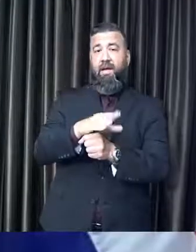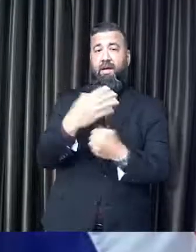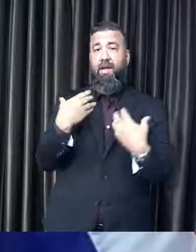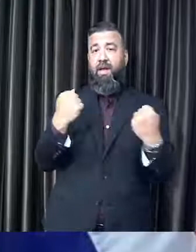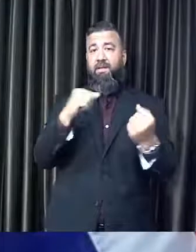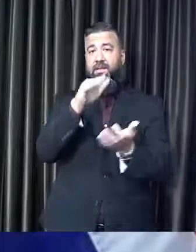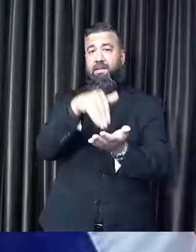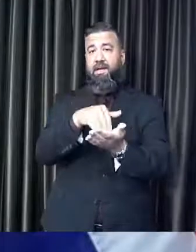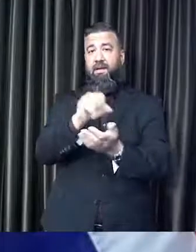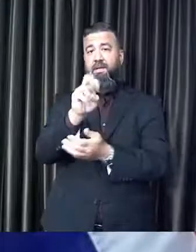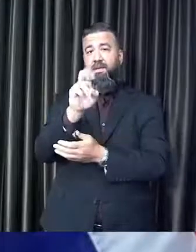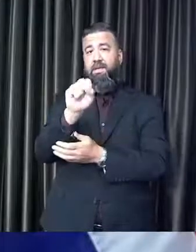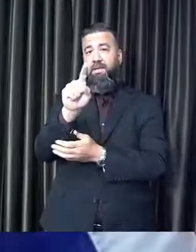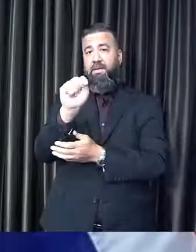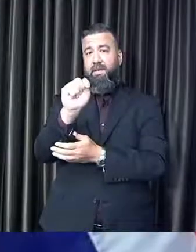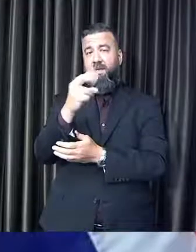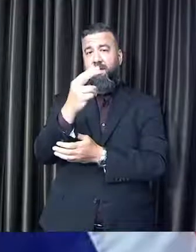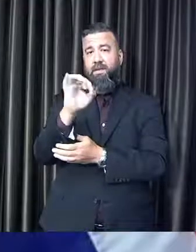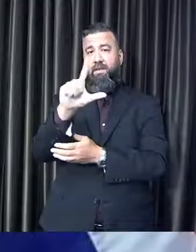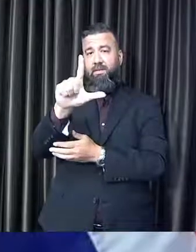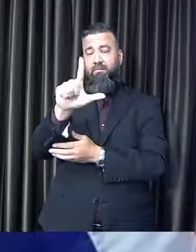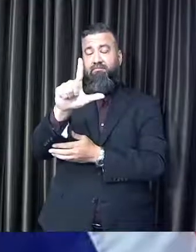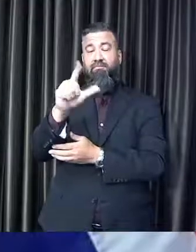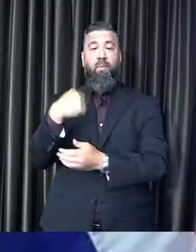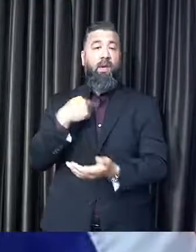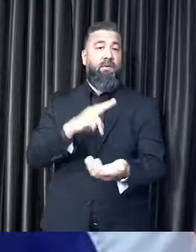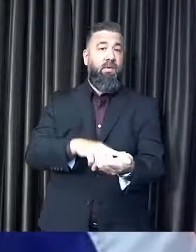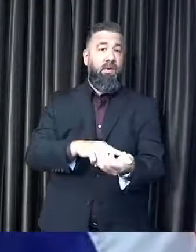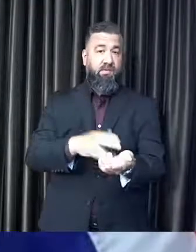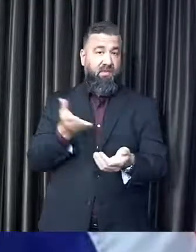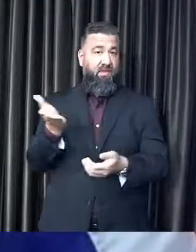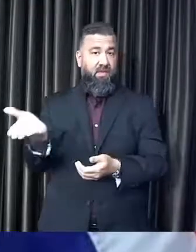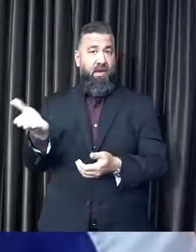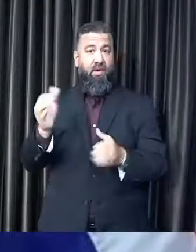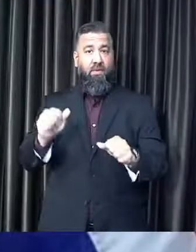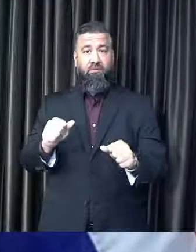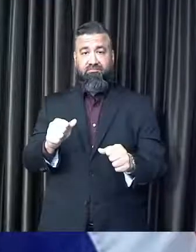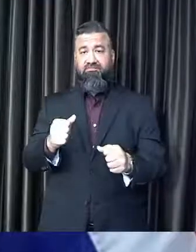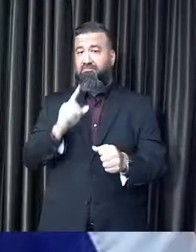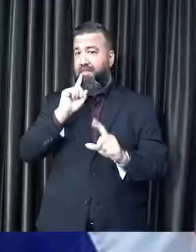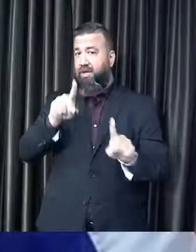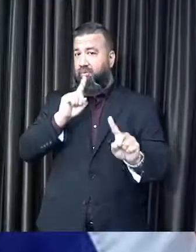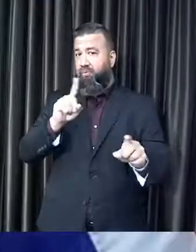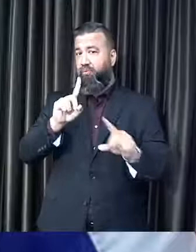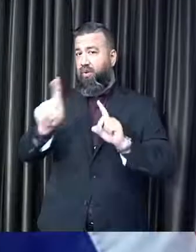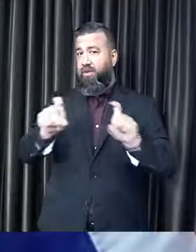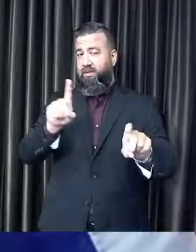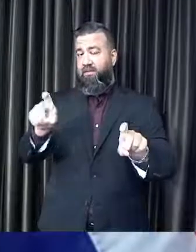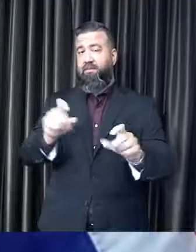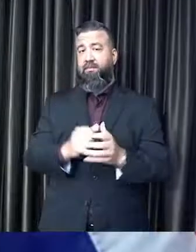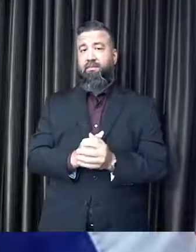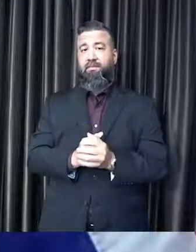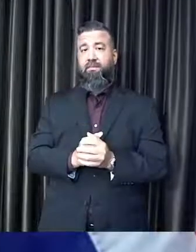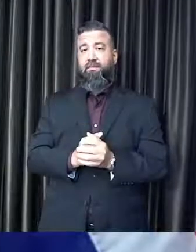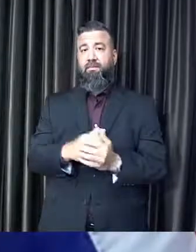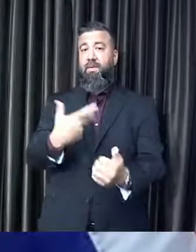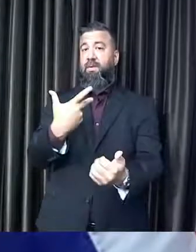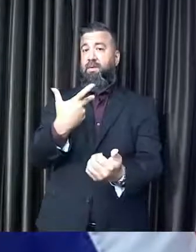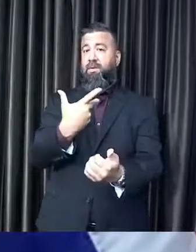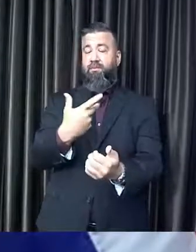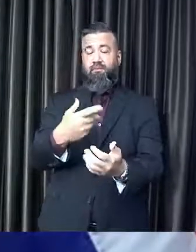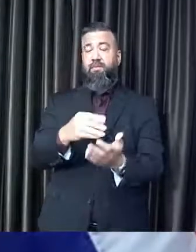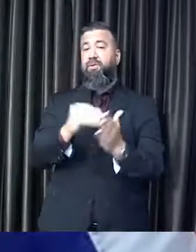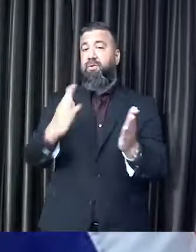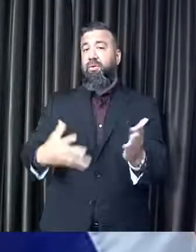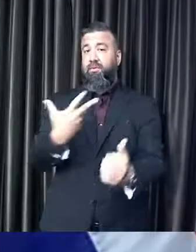hand to answer all questions and help students and their families access our services. Students who get vaccinations can also